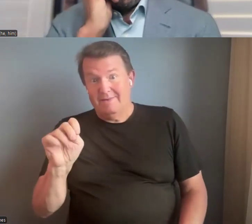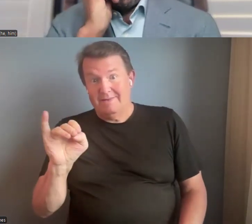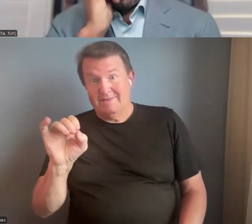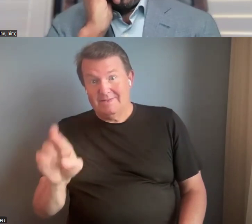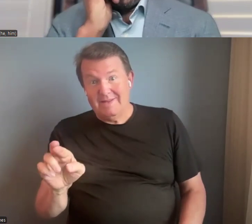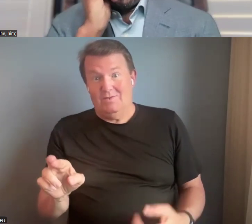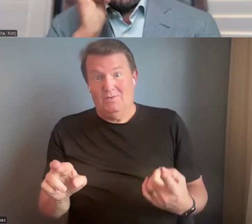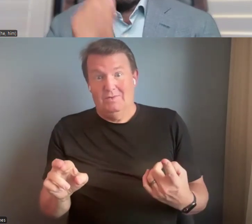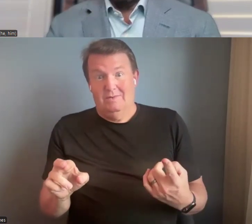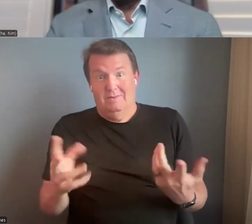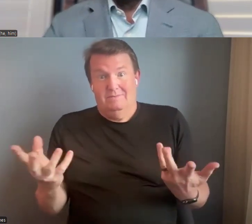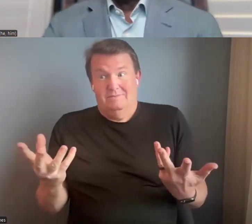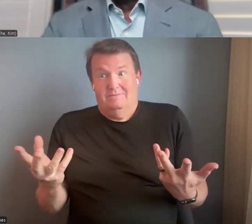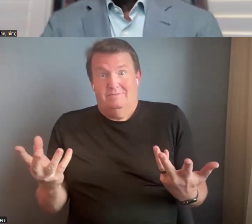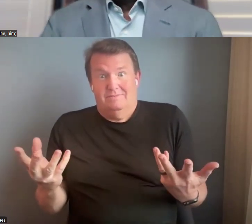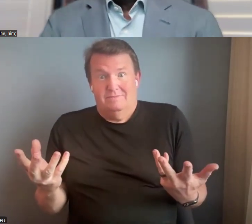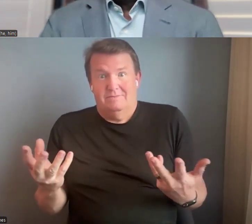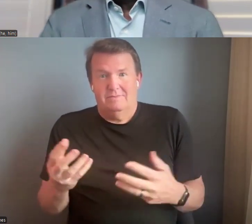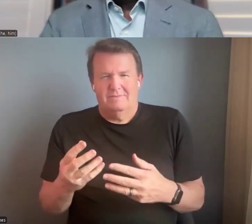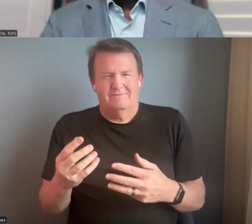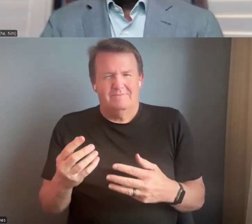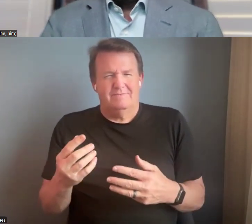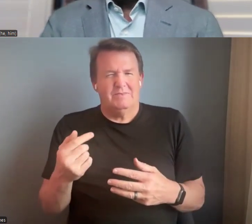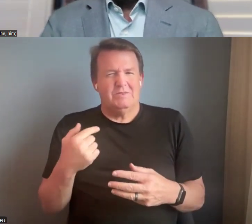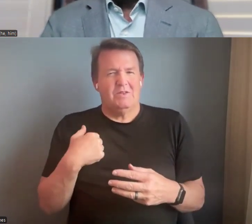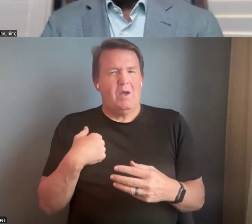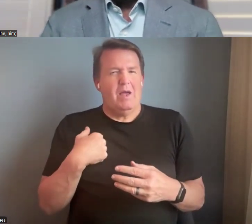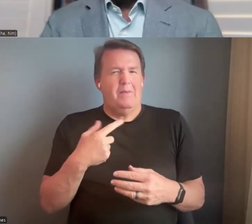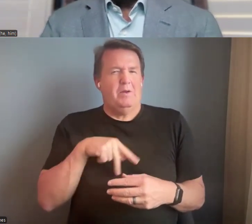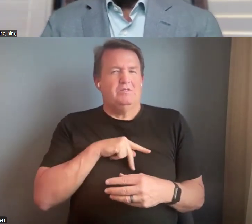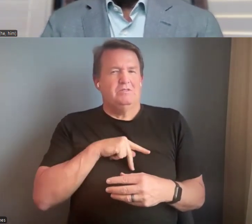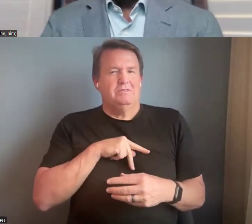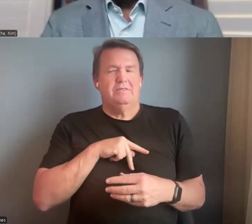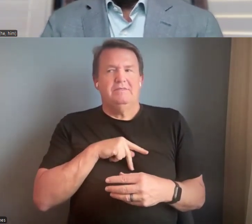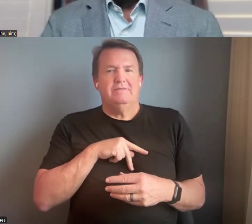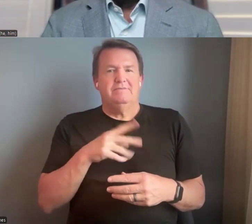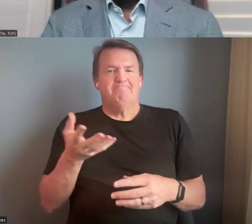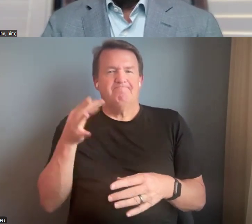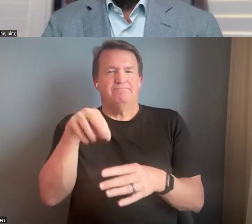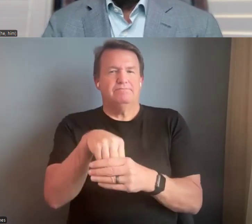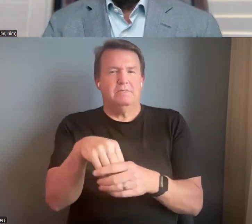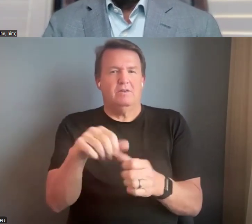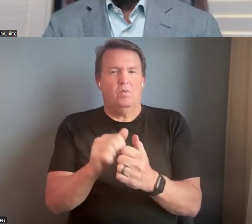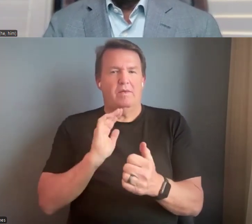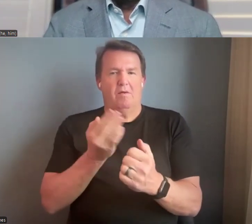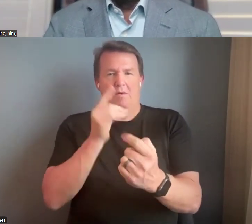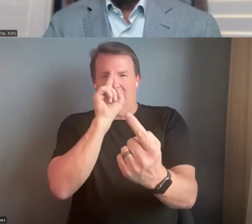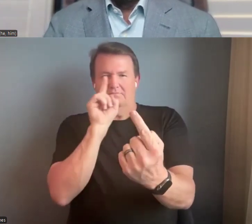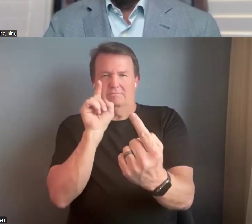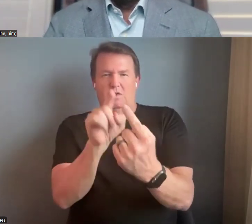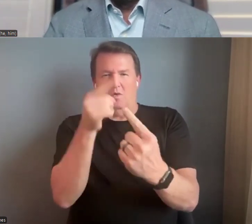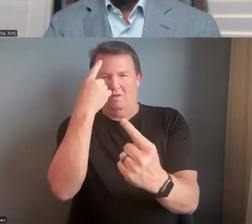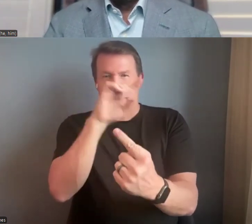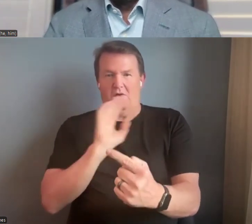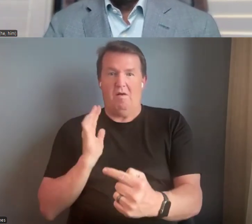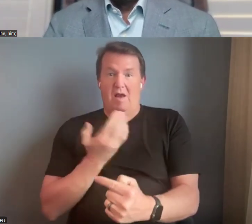So that's something that I'm including personally in our strategic goals for our commission, because I